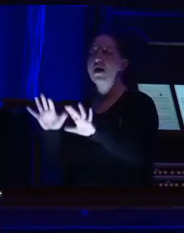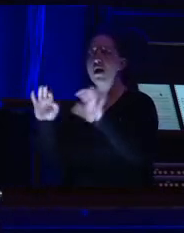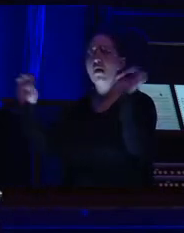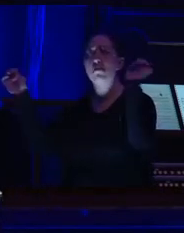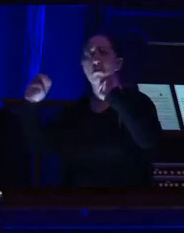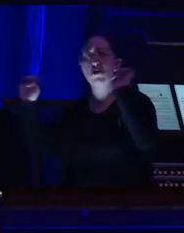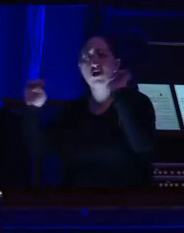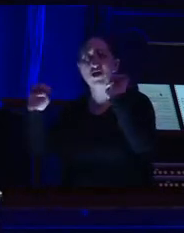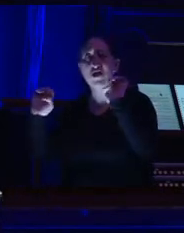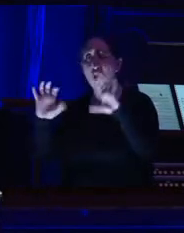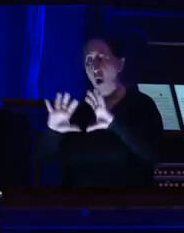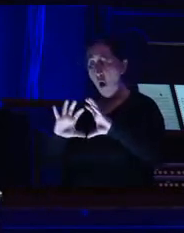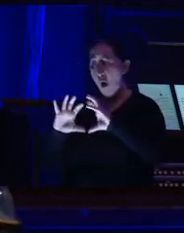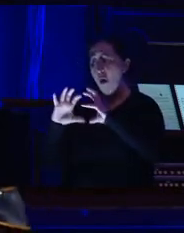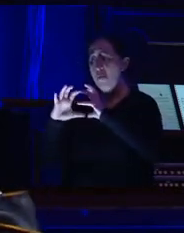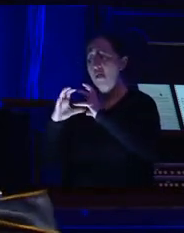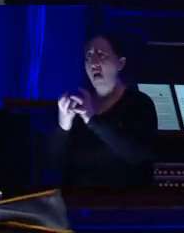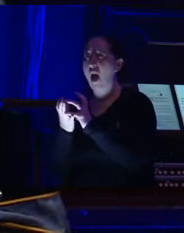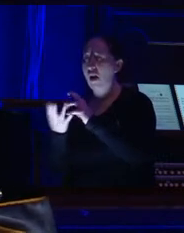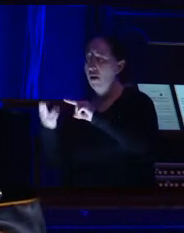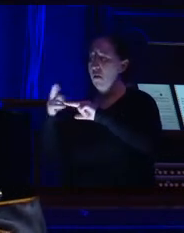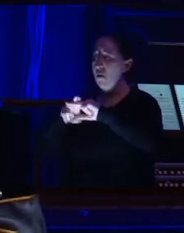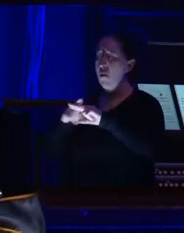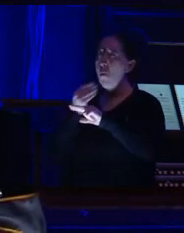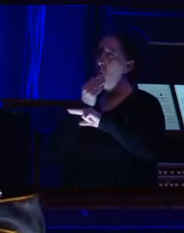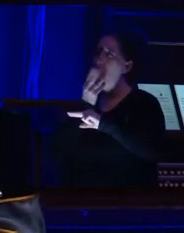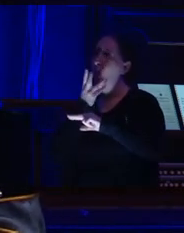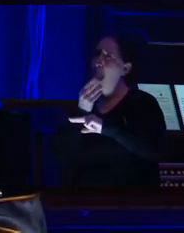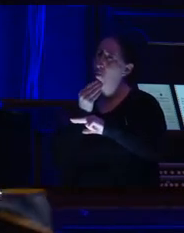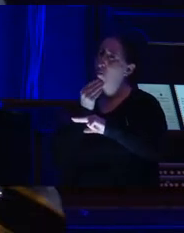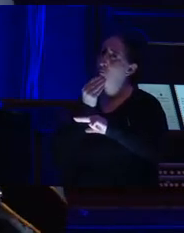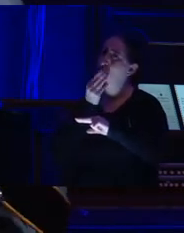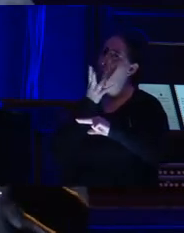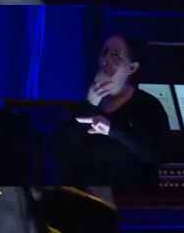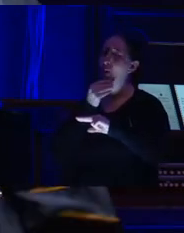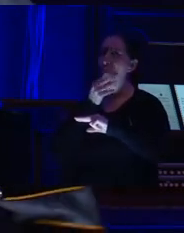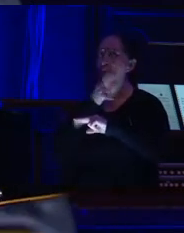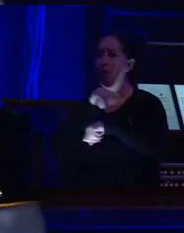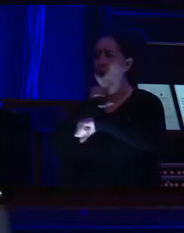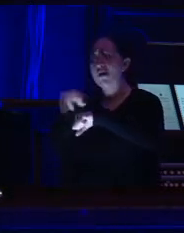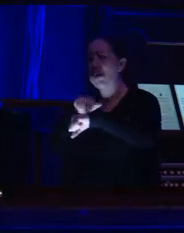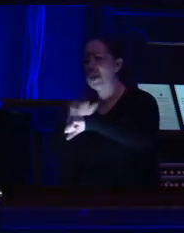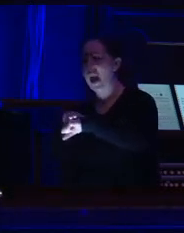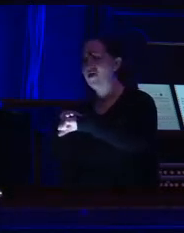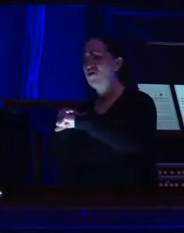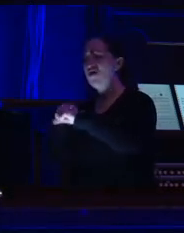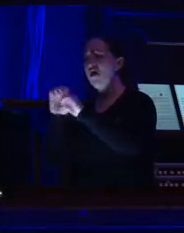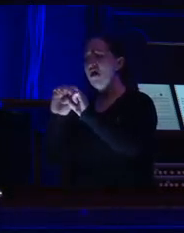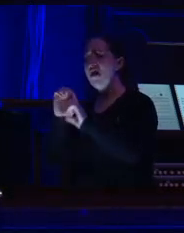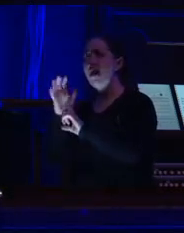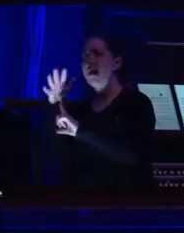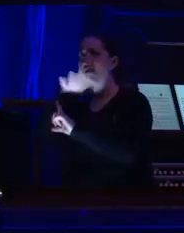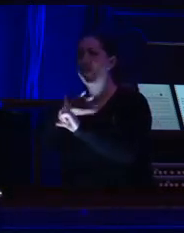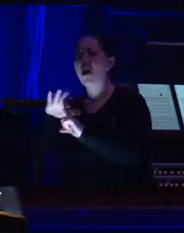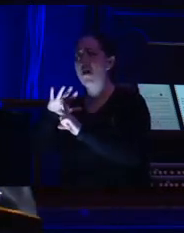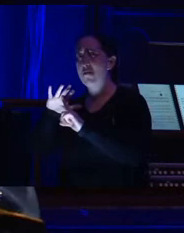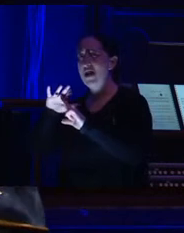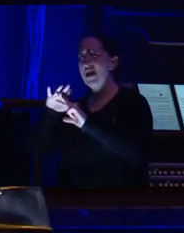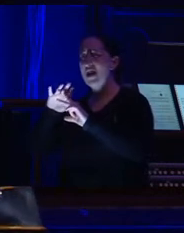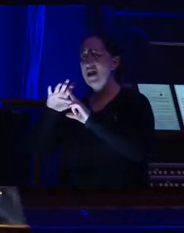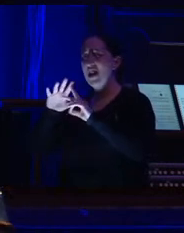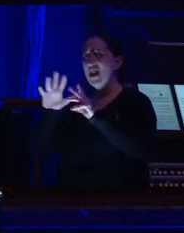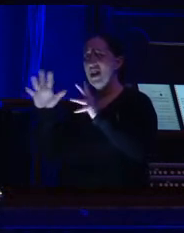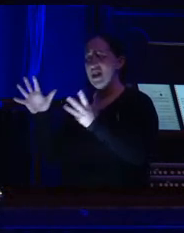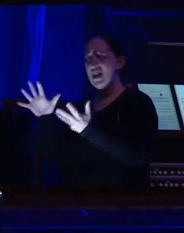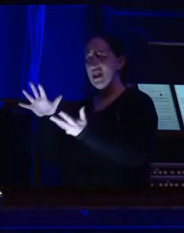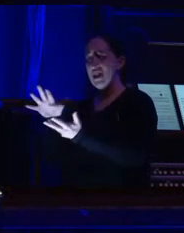Our planet is growing warmer and warmer. Our natural environment is deteriorating, and none of us is